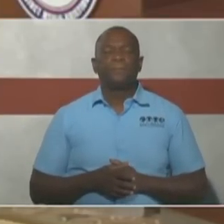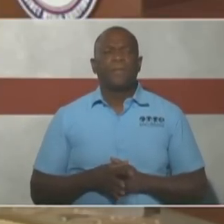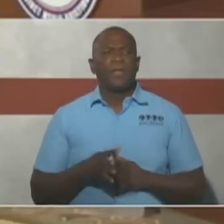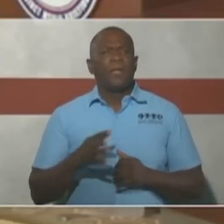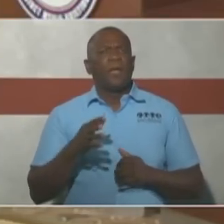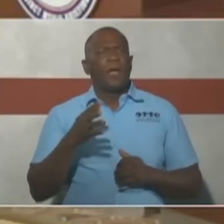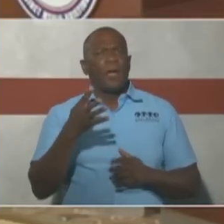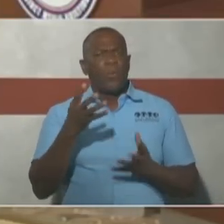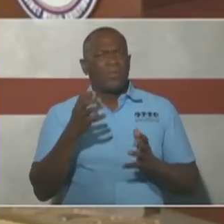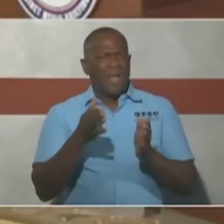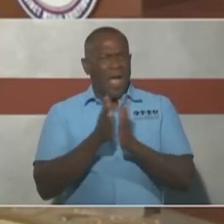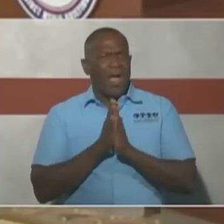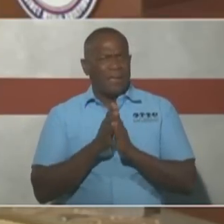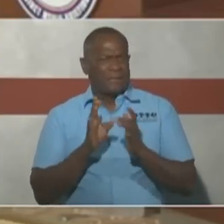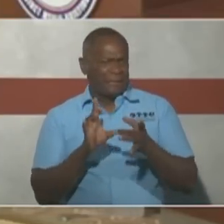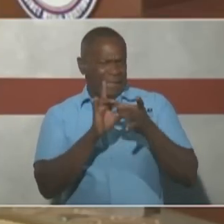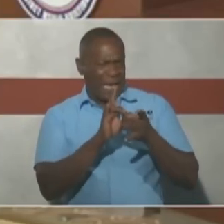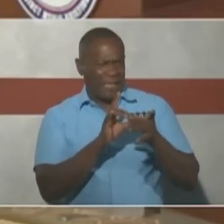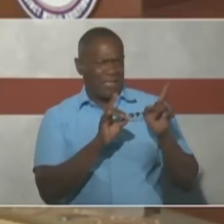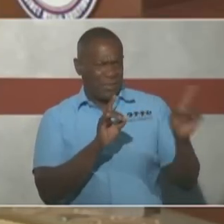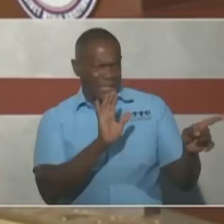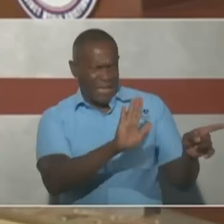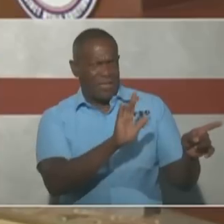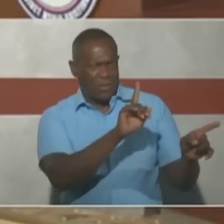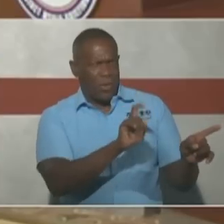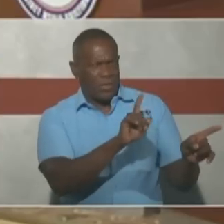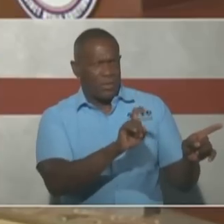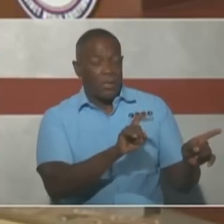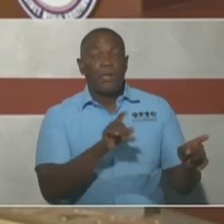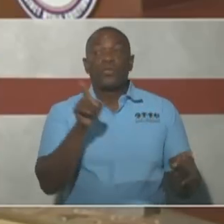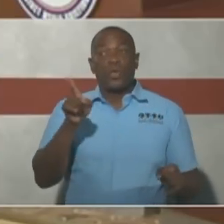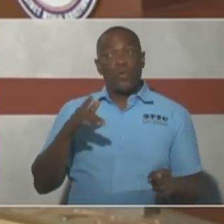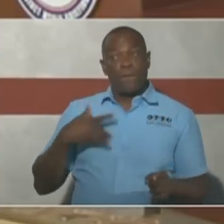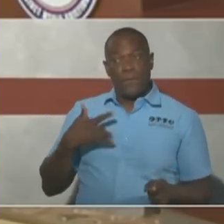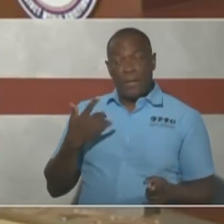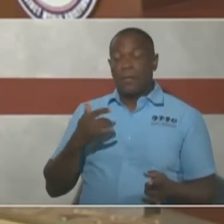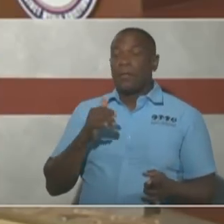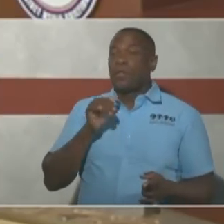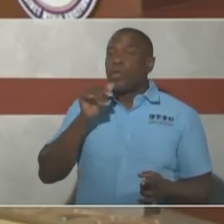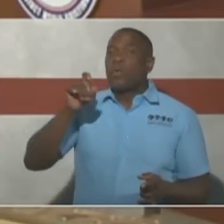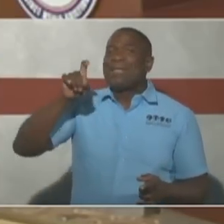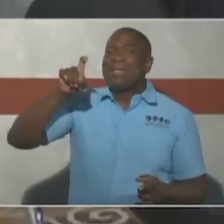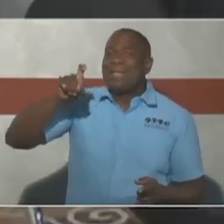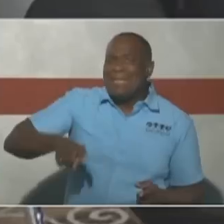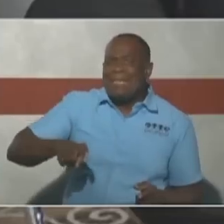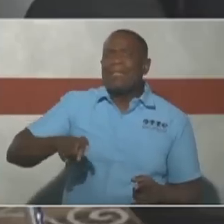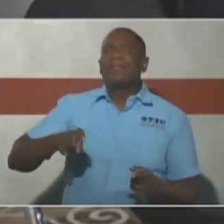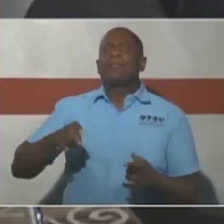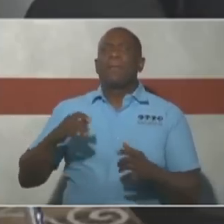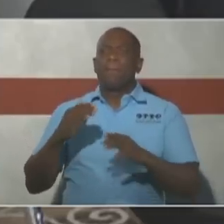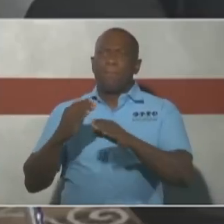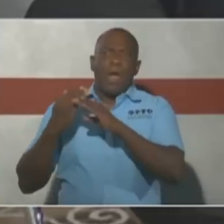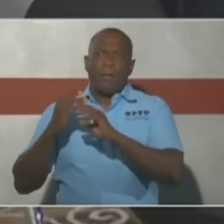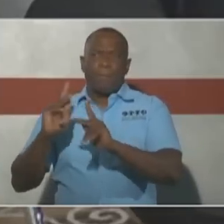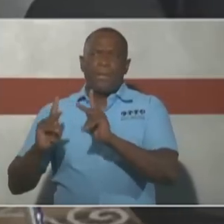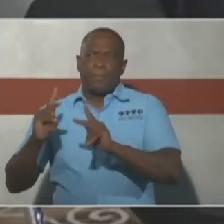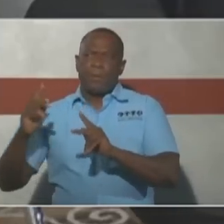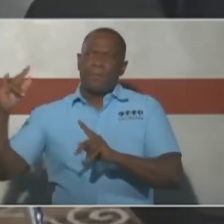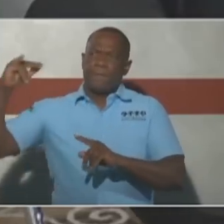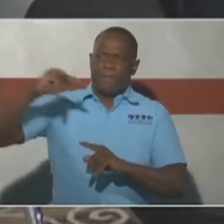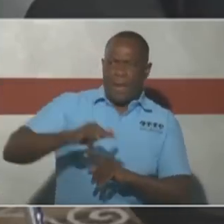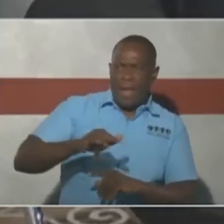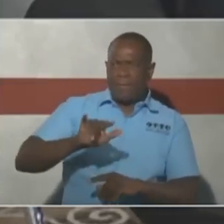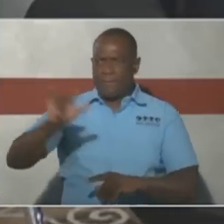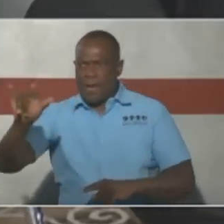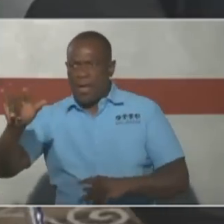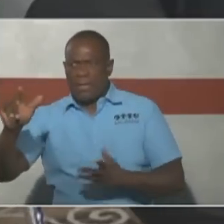unvaccinated population. We had not had chance for national immunity to develop in the population. So that is the main plank on which we're